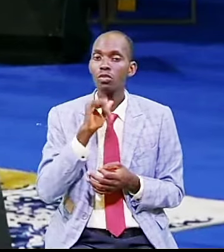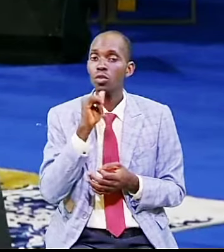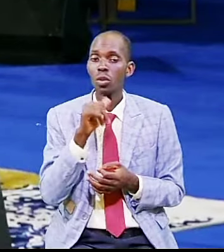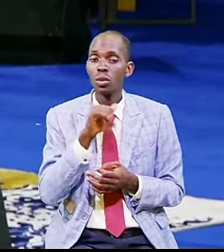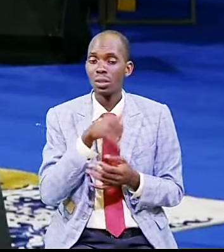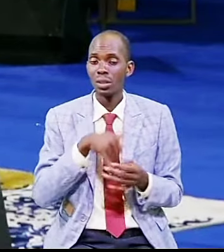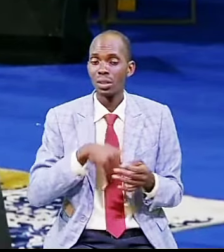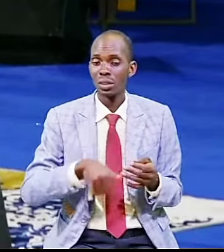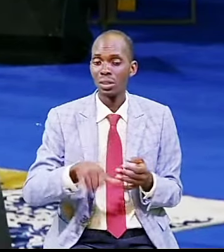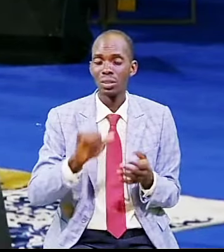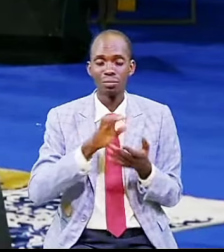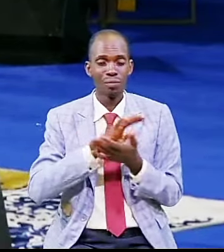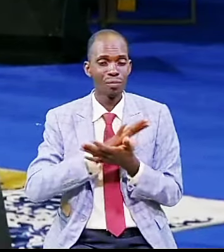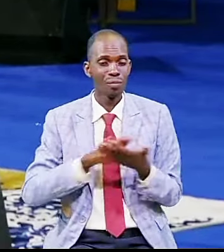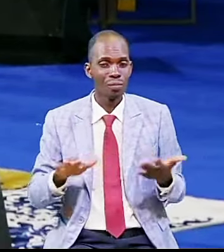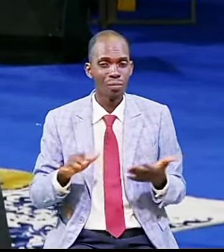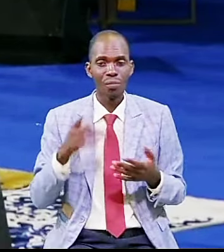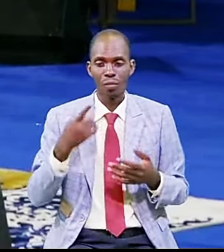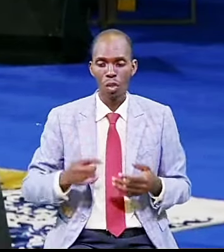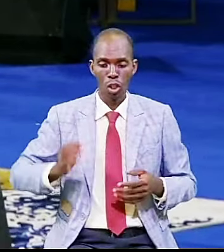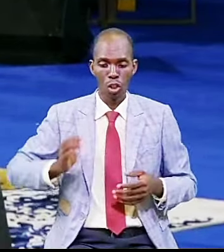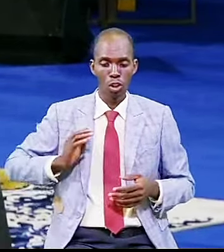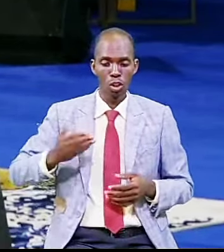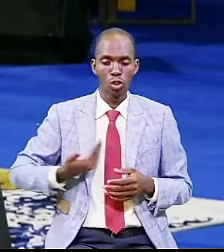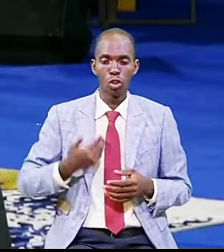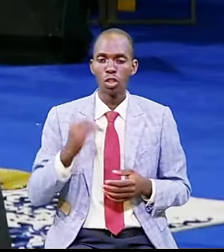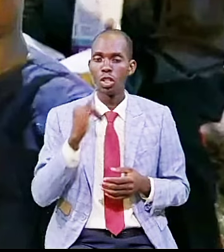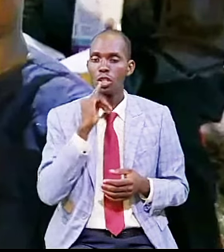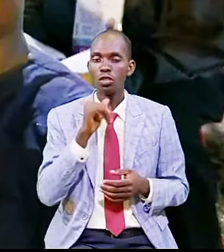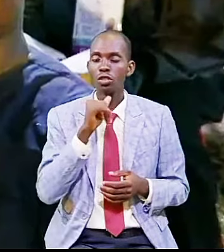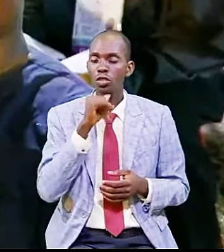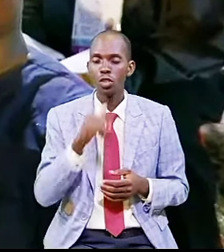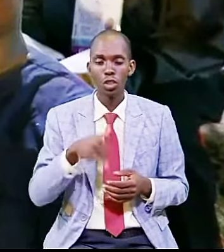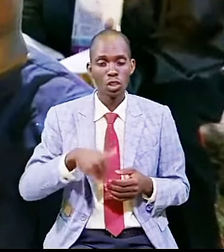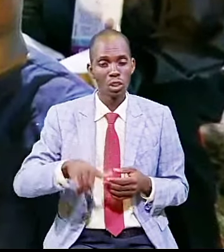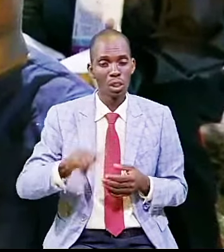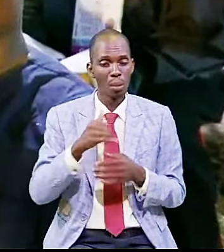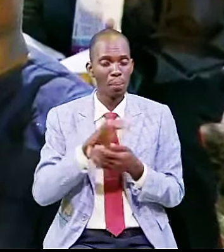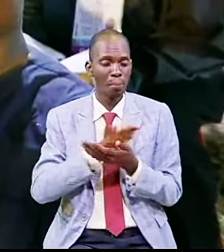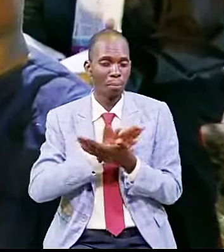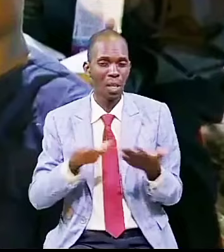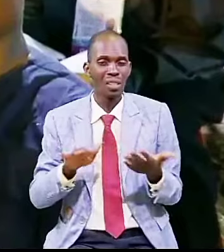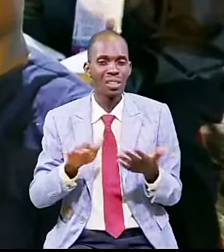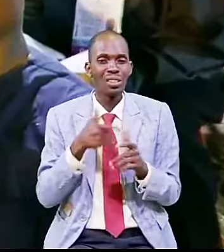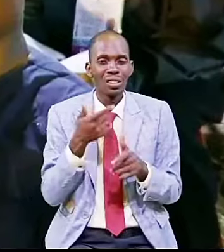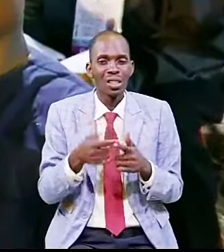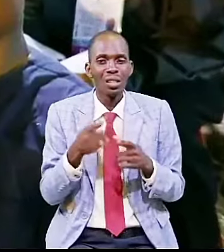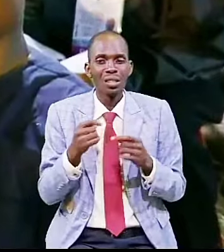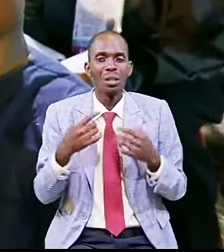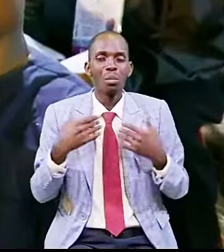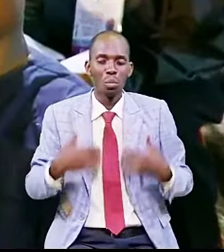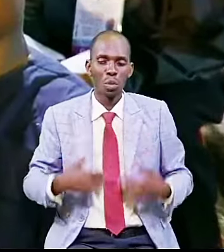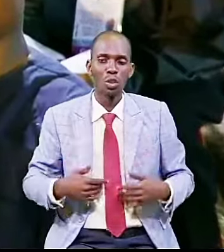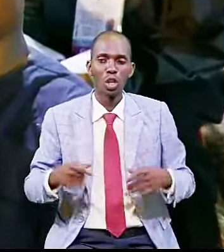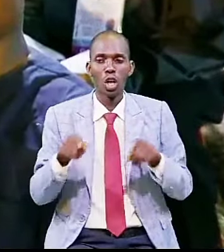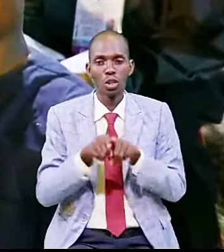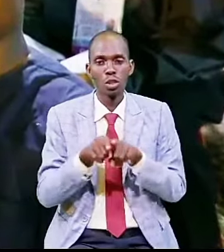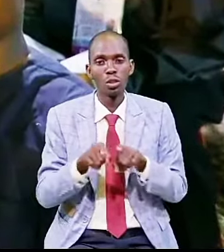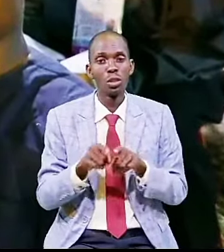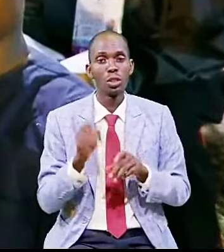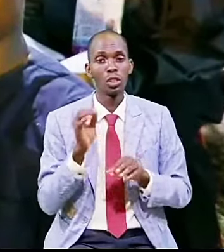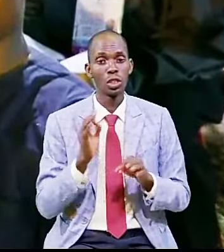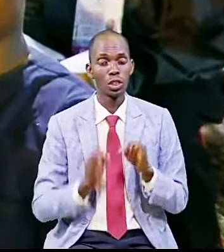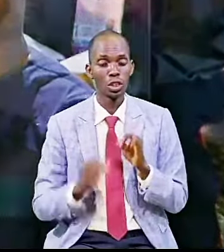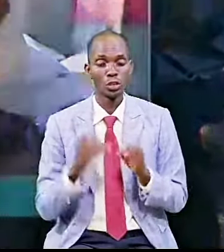soul has not been made whole, and the body too, even if the body gets healed, the body will be